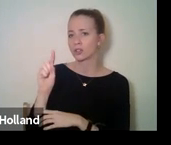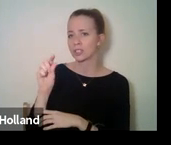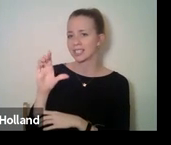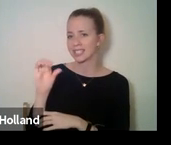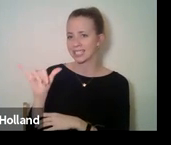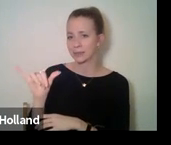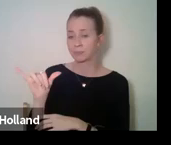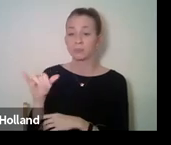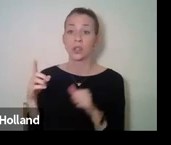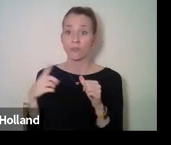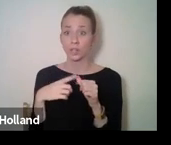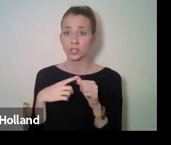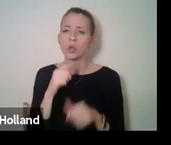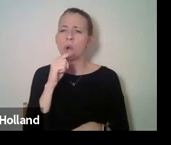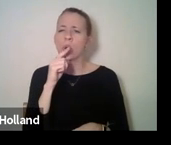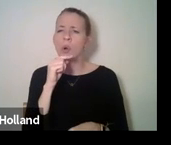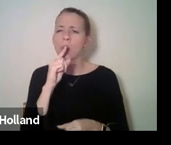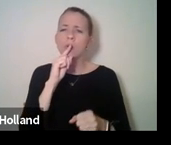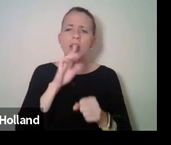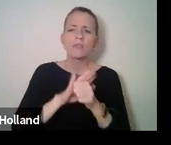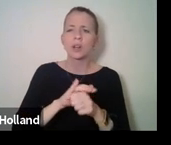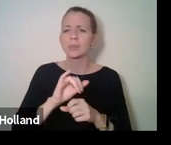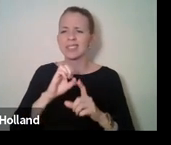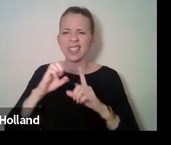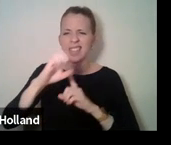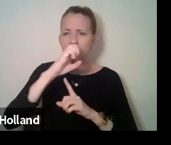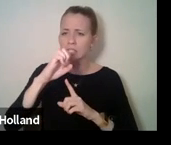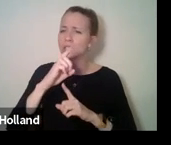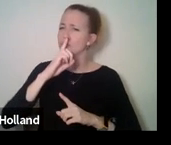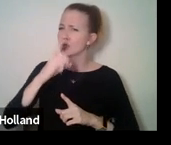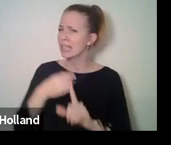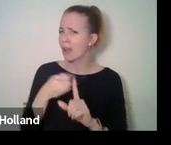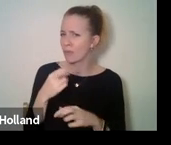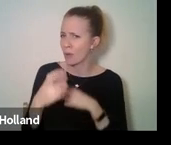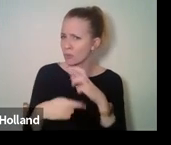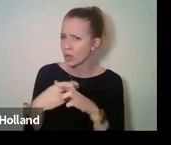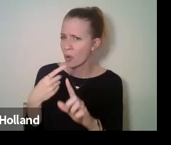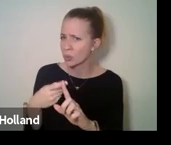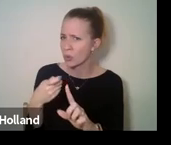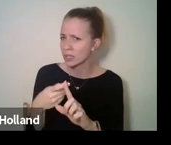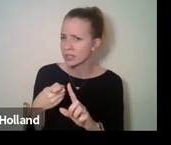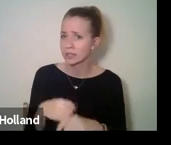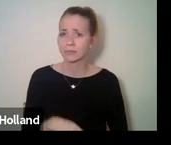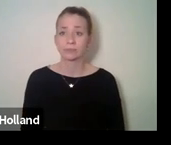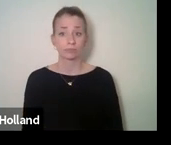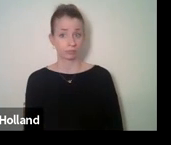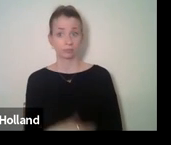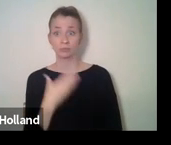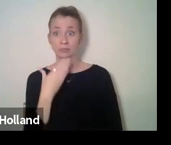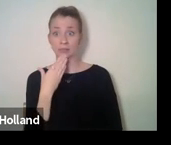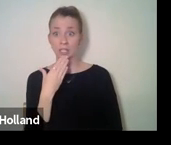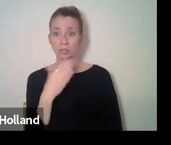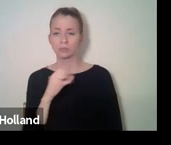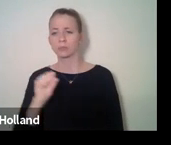one, who confirms that the electrons truly come from renewable sources? Thanks for that, Ben.